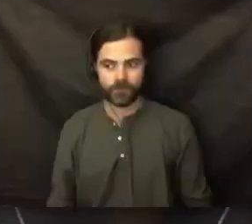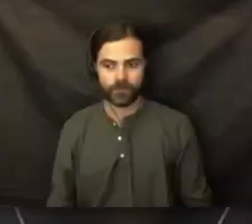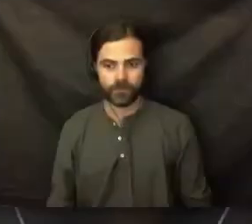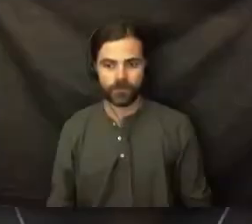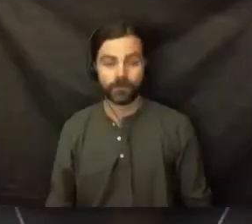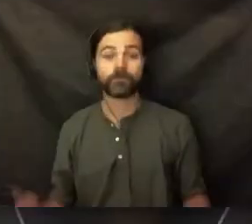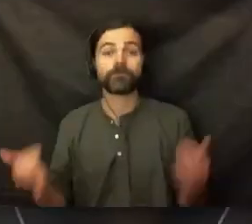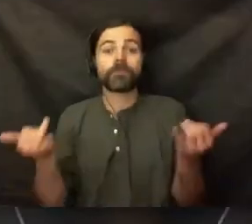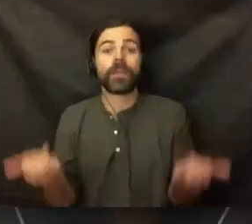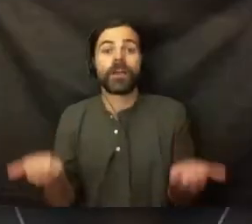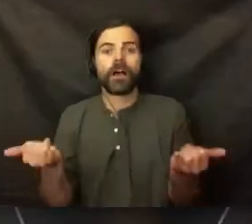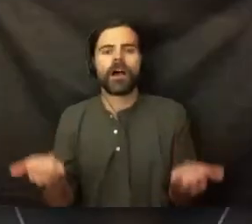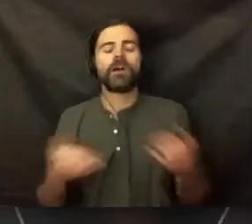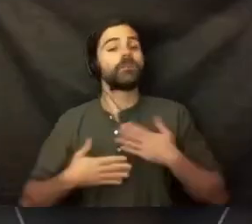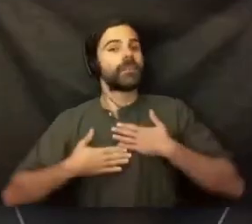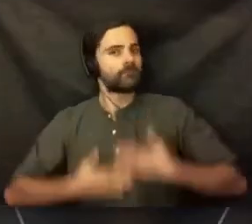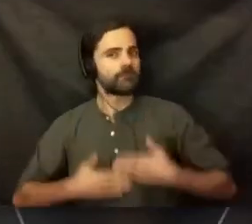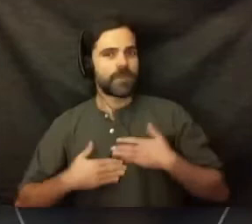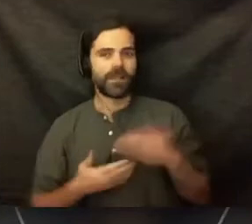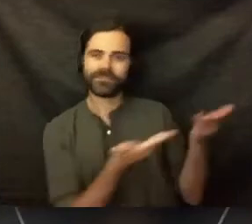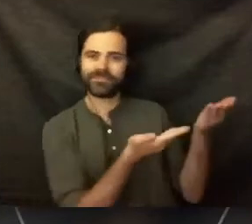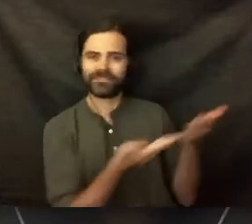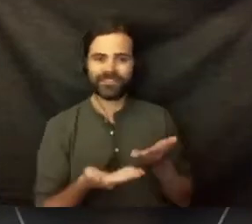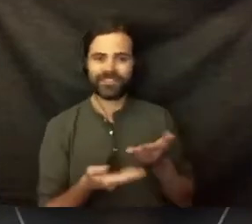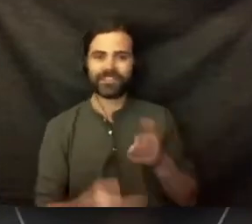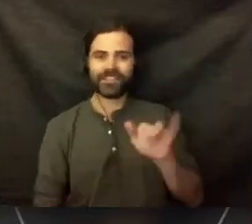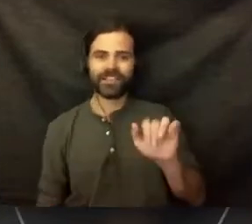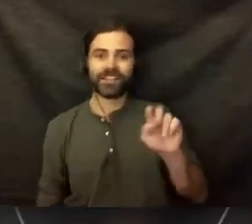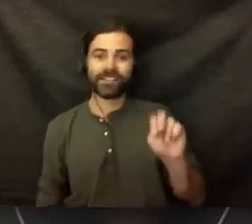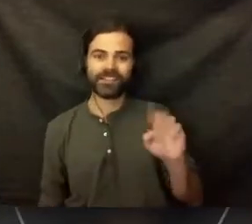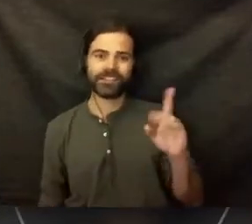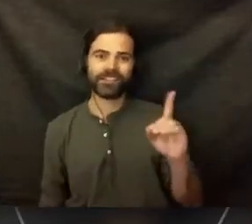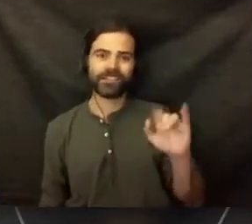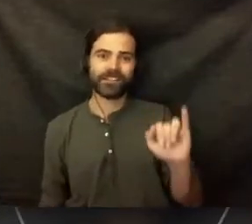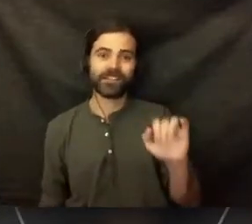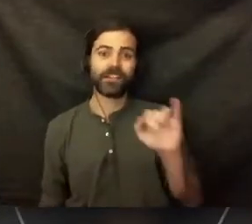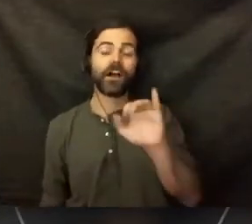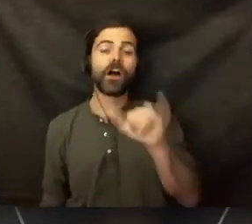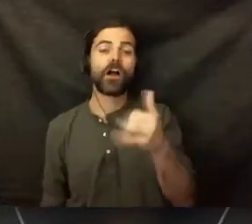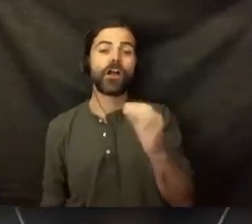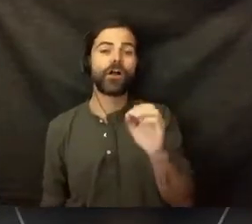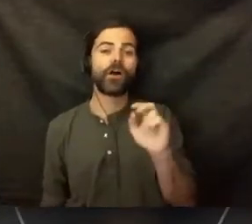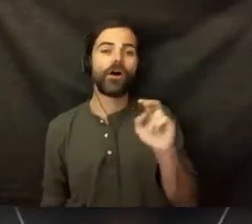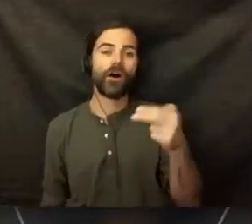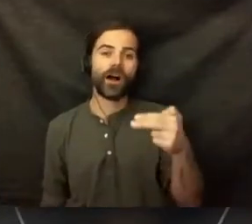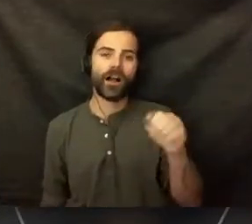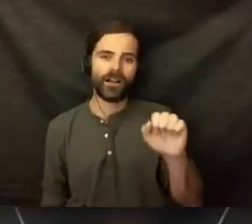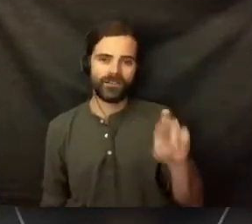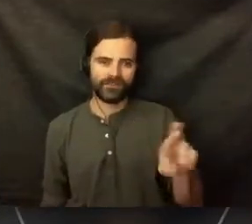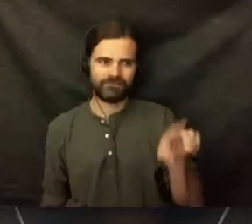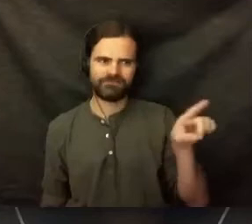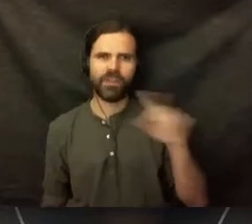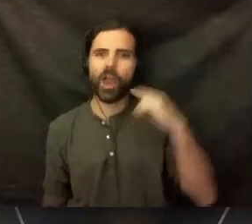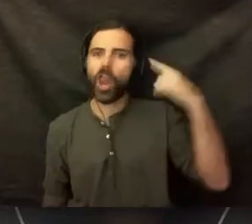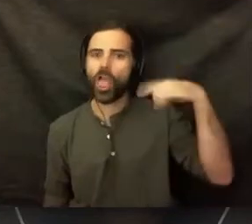Now, I have the pleasure of welcoming Indy Johar. Indy Johar is a director, designer, and architect based in London, co-founder of